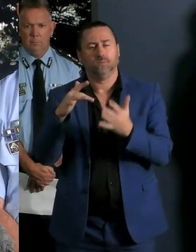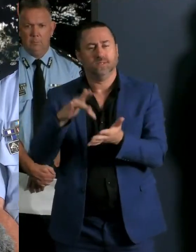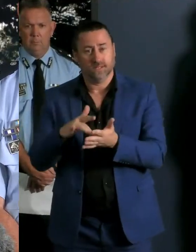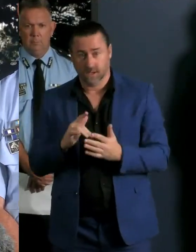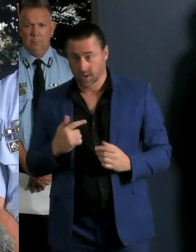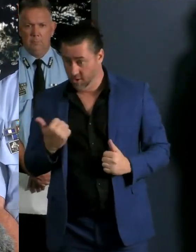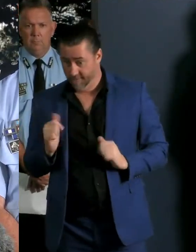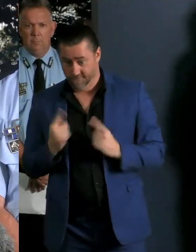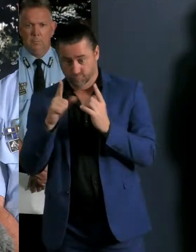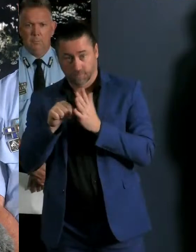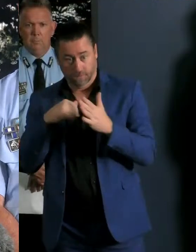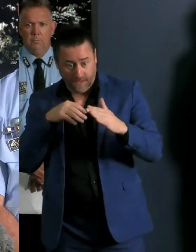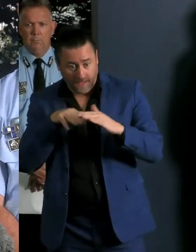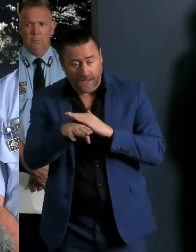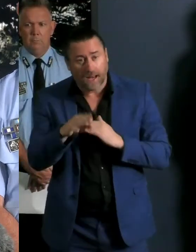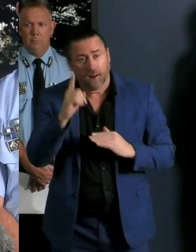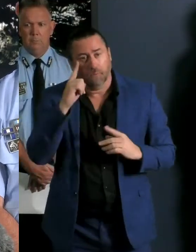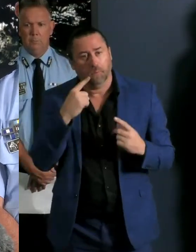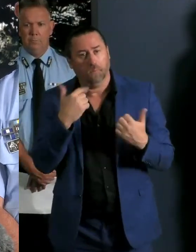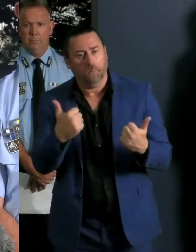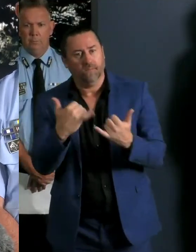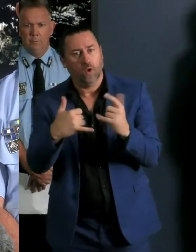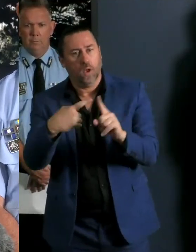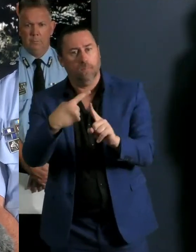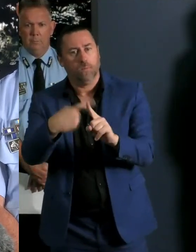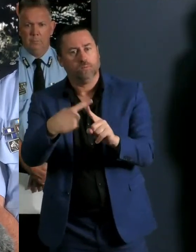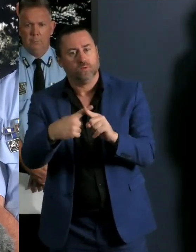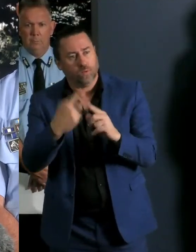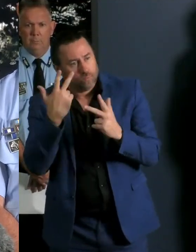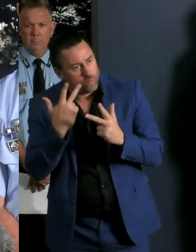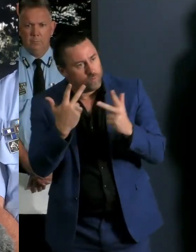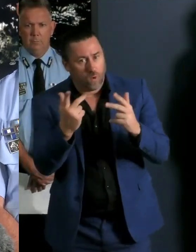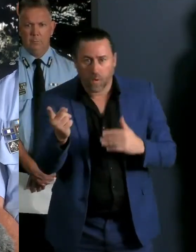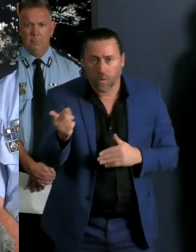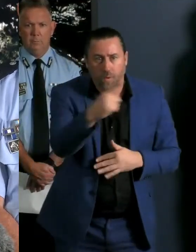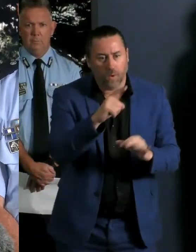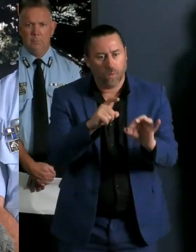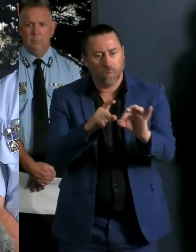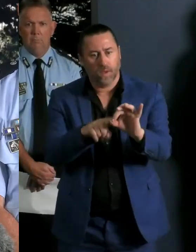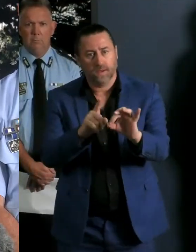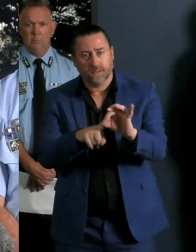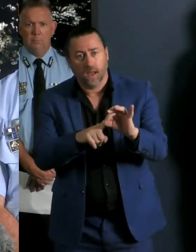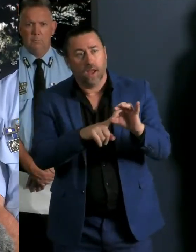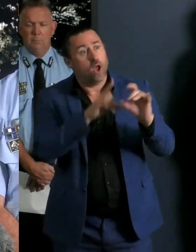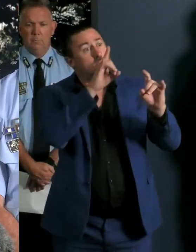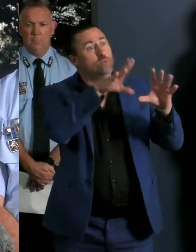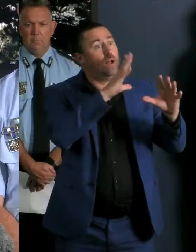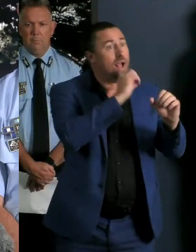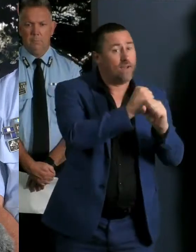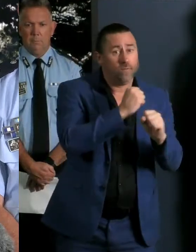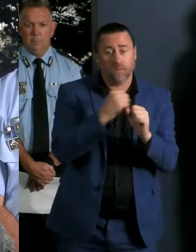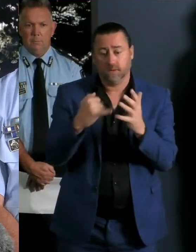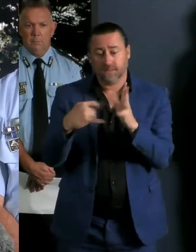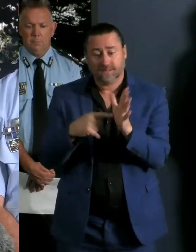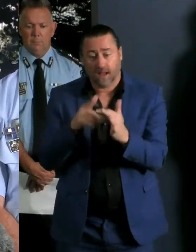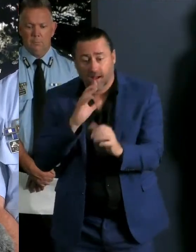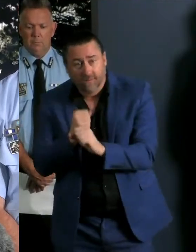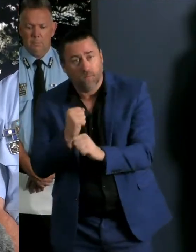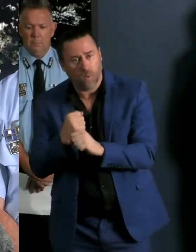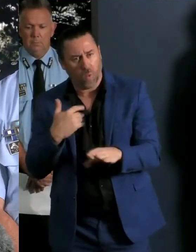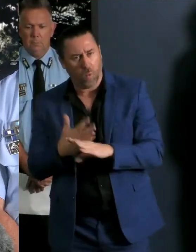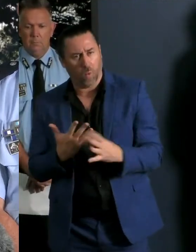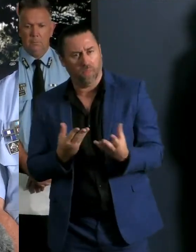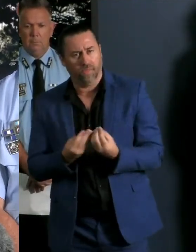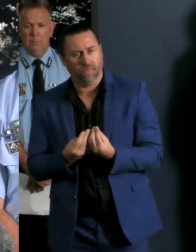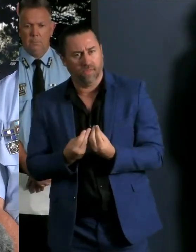meetings before, and I think it sends a really strong signal to the Queensland community that all levels of government are working together as we prepare for